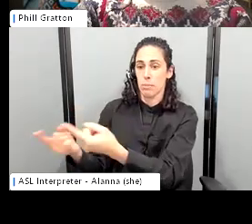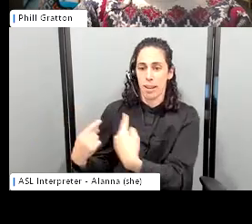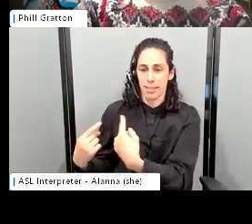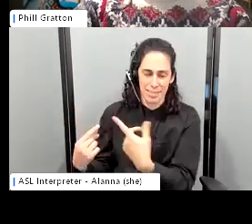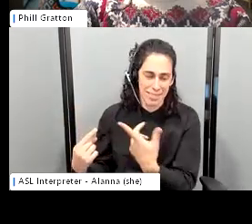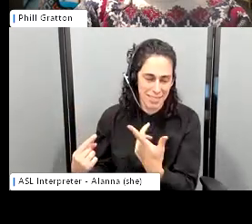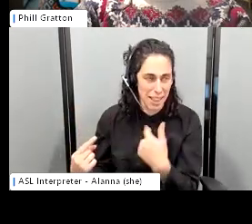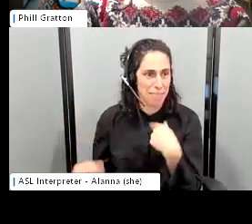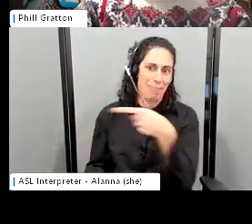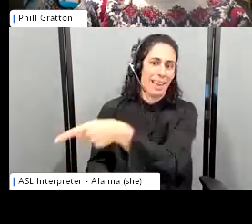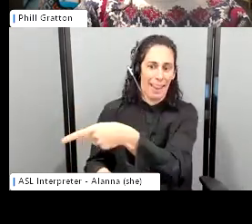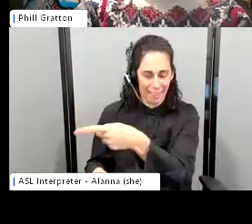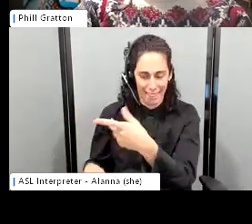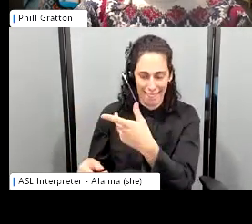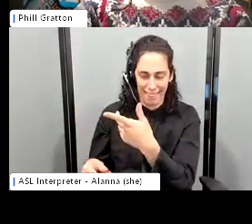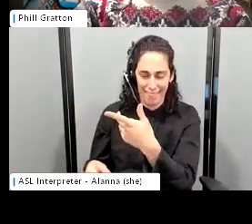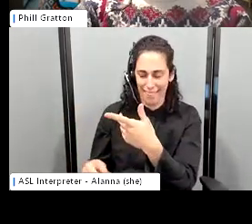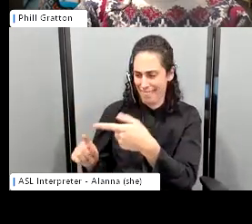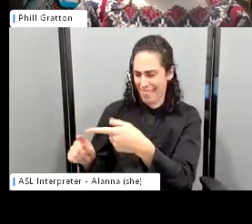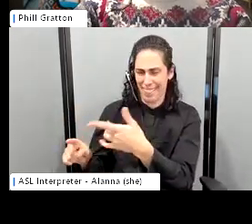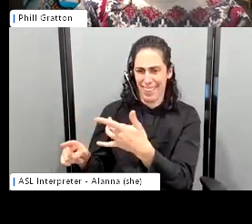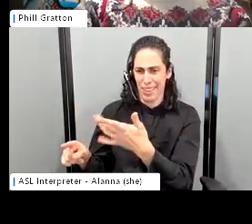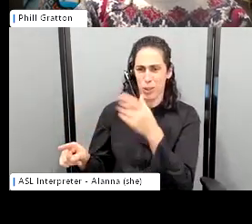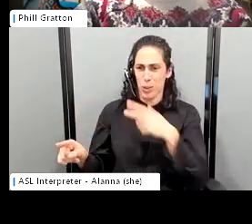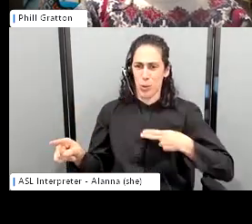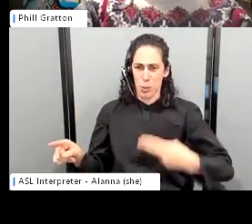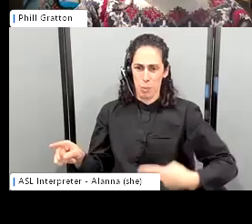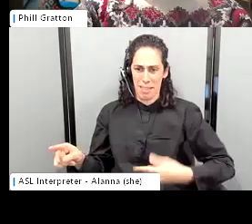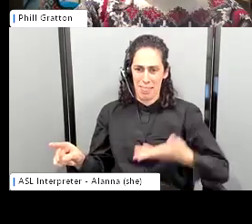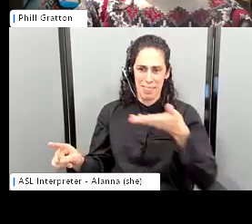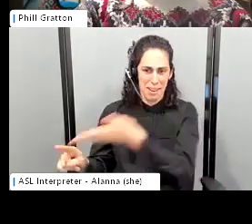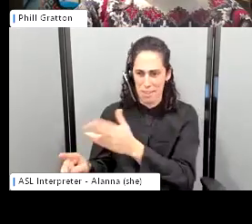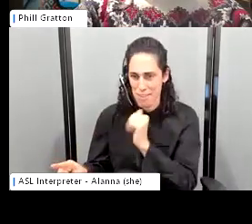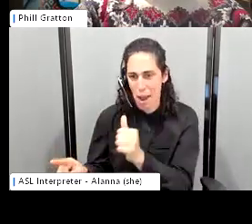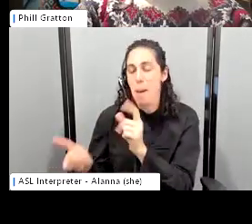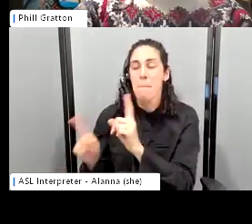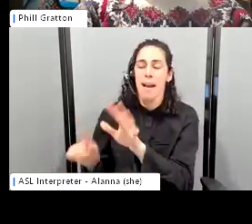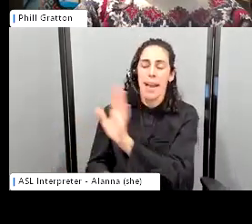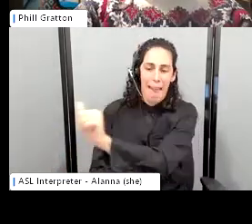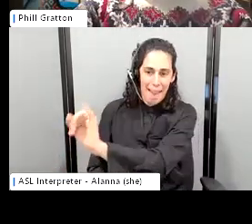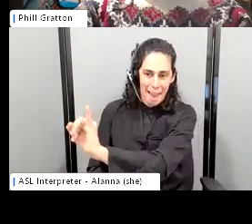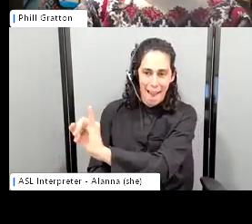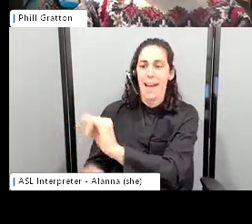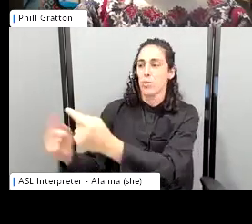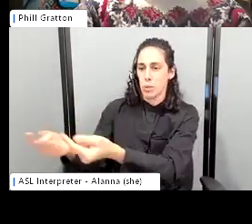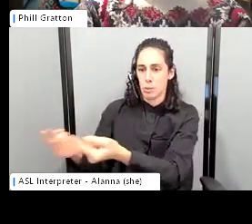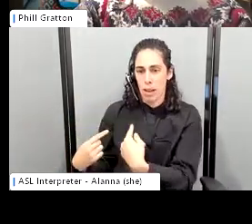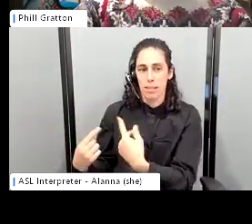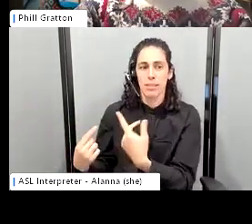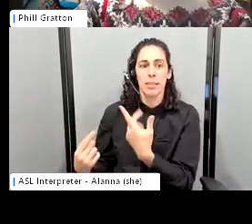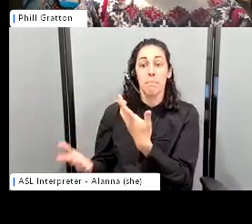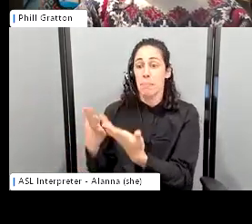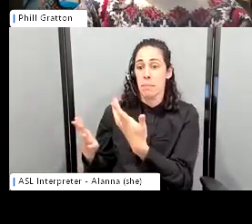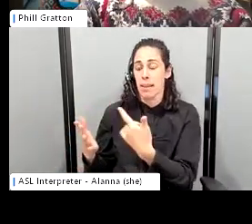ChatGPT isn't sure, it will even ask you questions. So you can keep sort of following up. You can change the tone, you can change